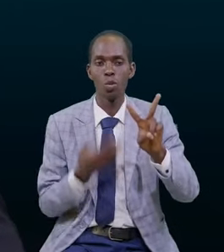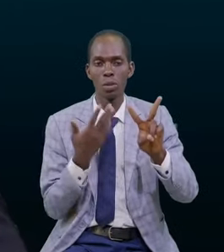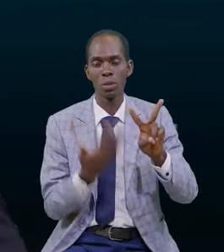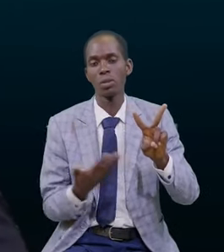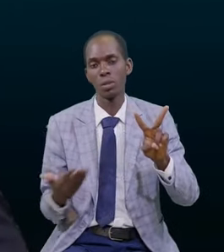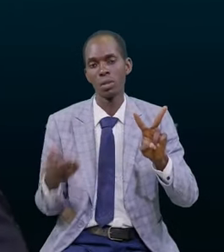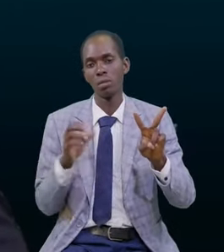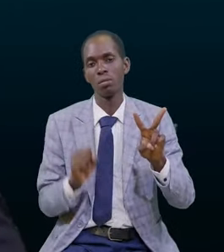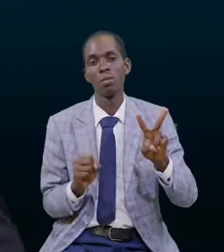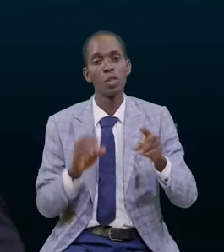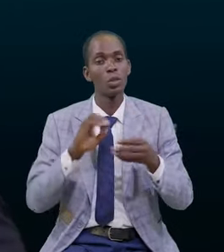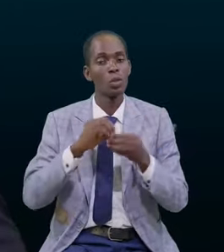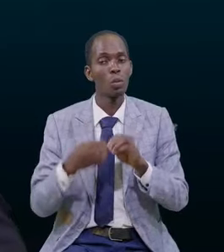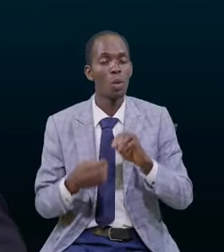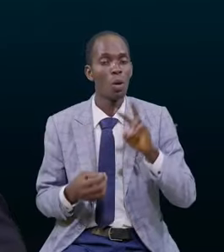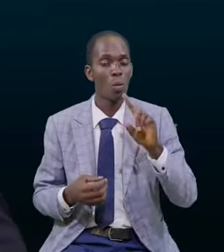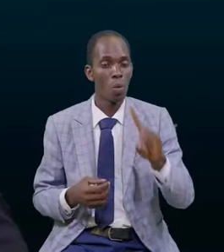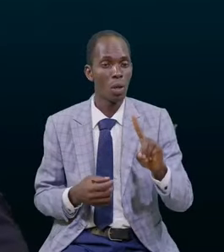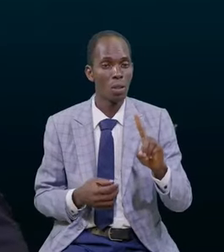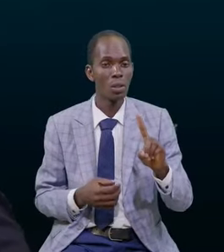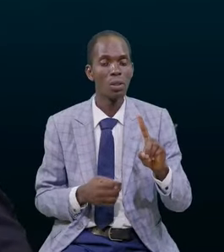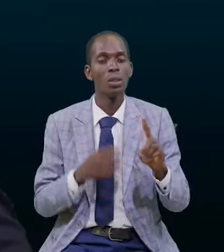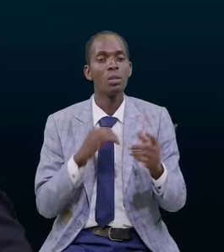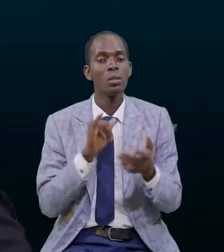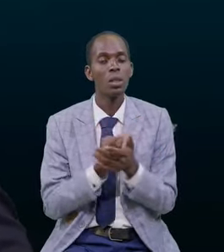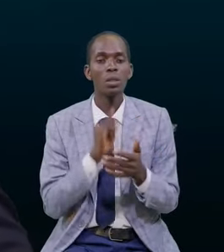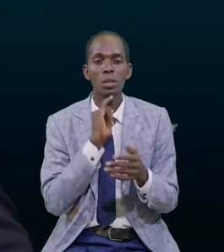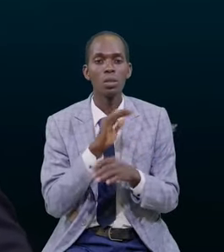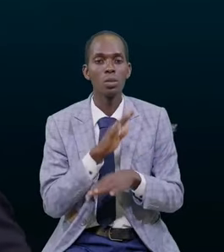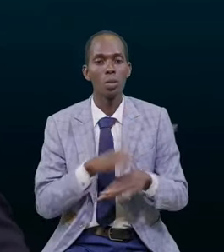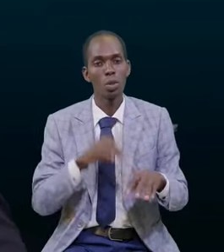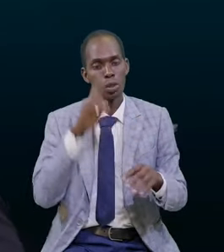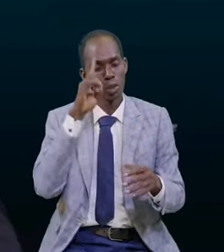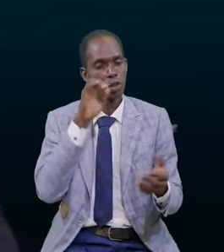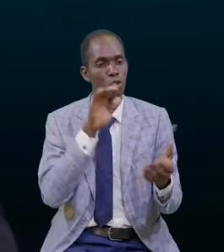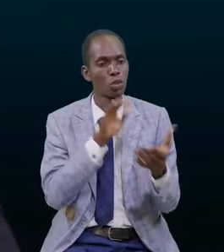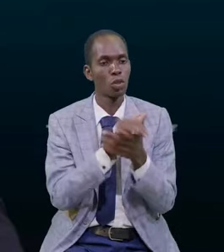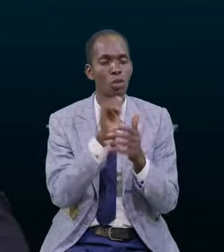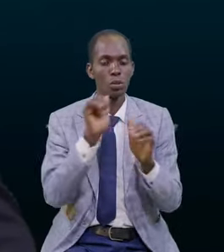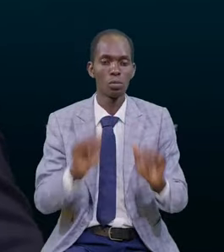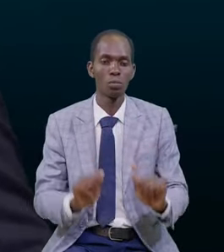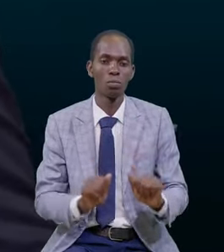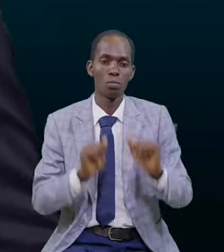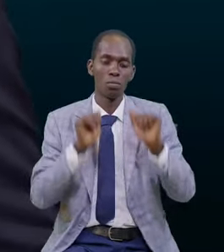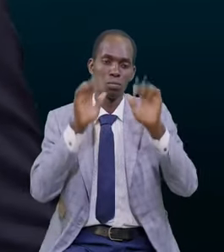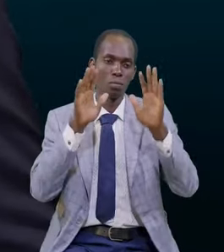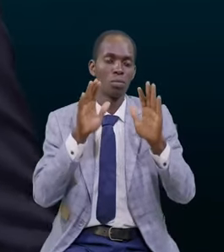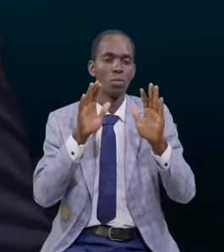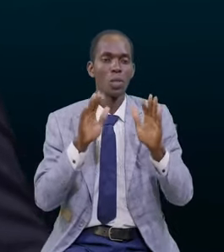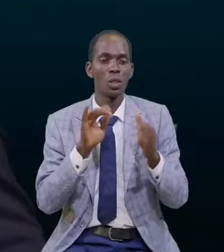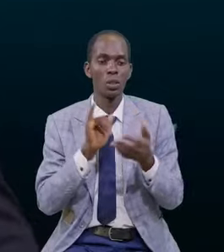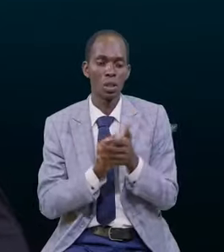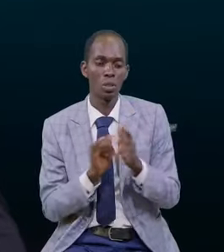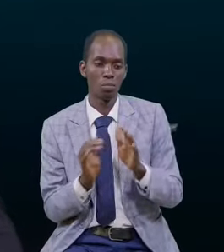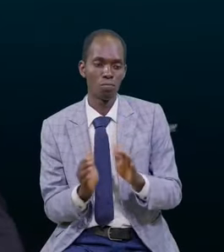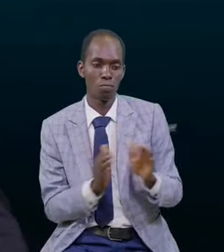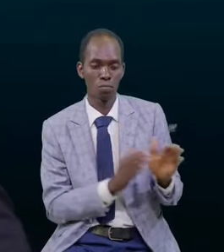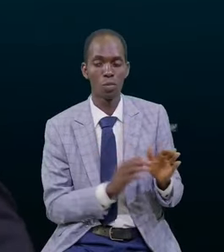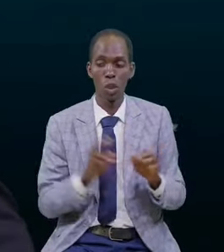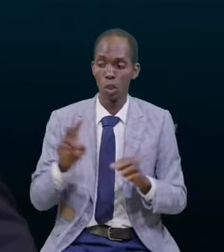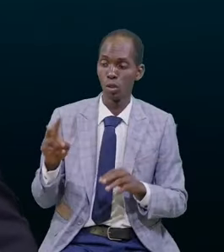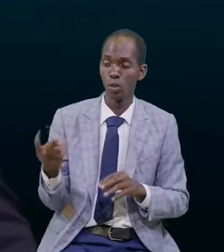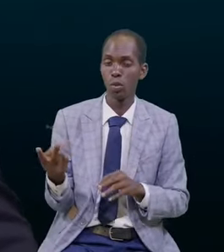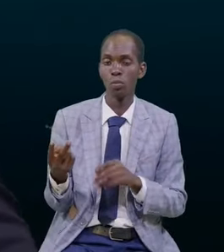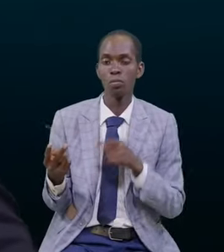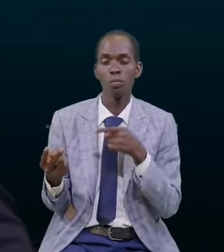one is a trust committed a trust committed that's one and then number two it's